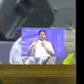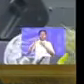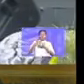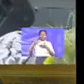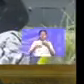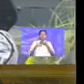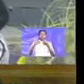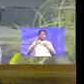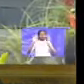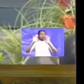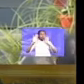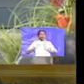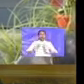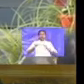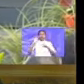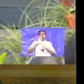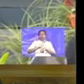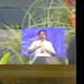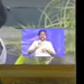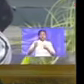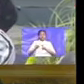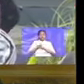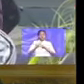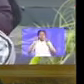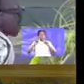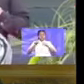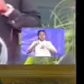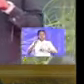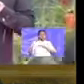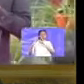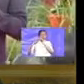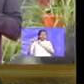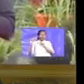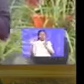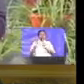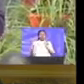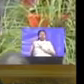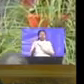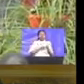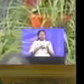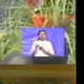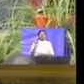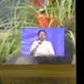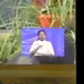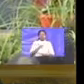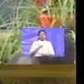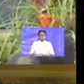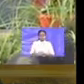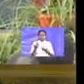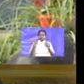this generation to break something for us. I can't compete with my father on building a church.